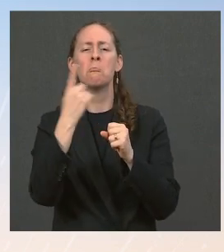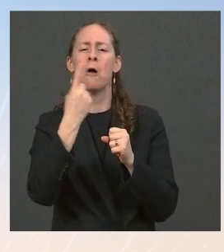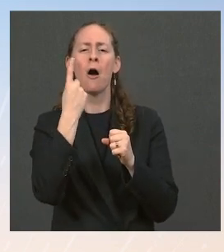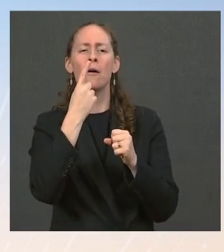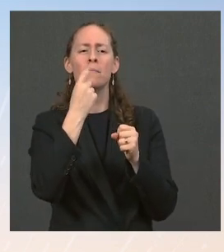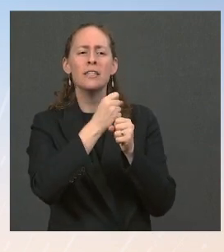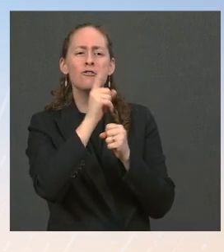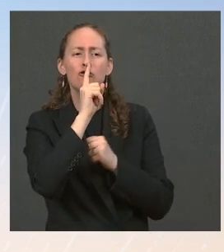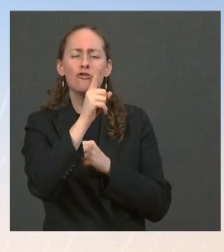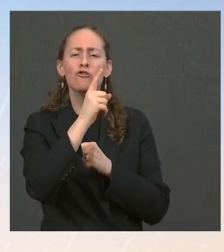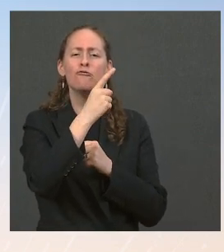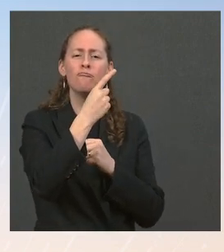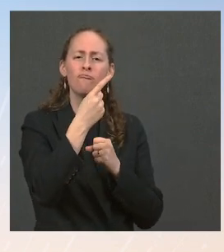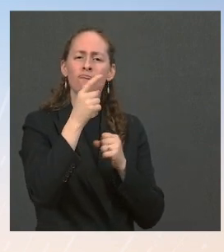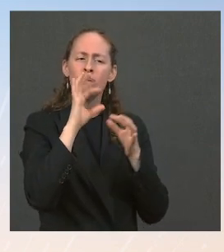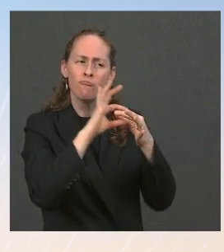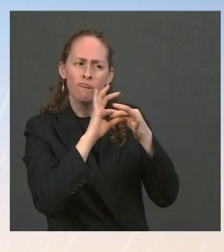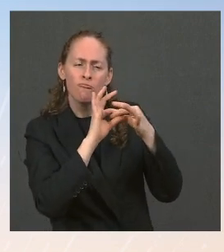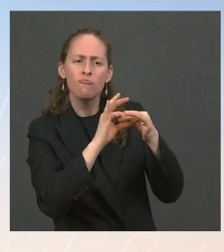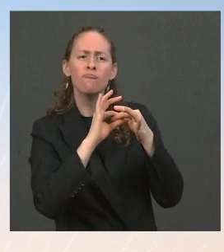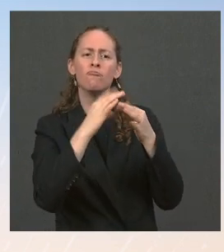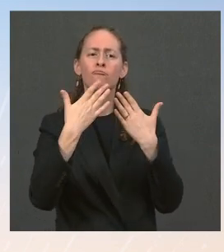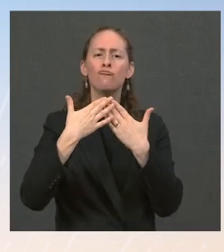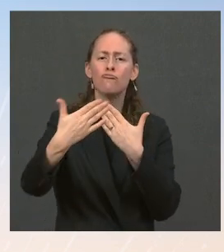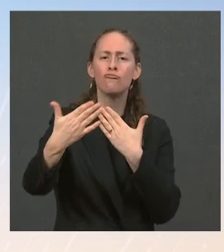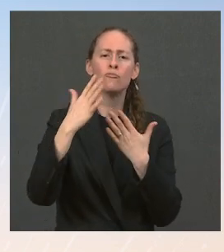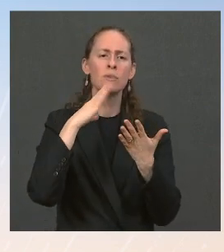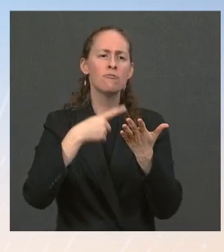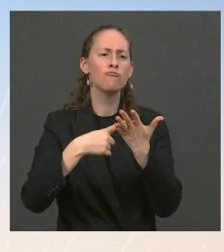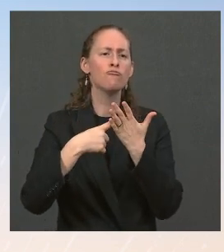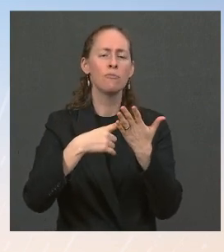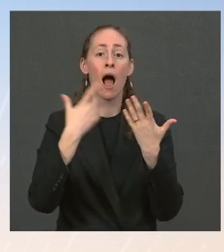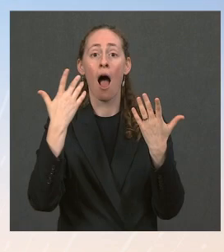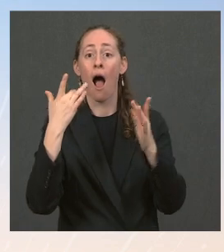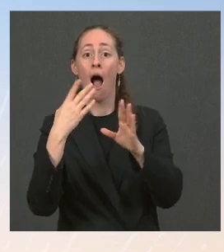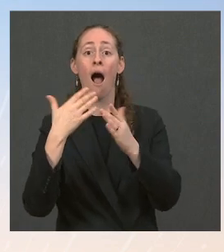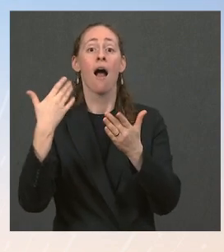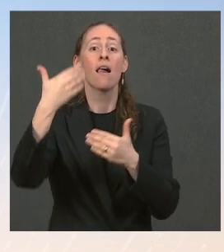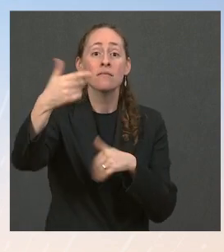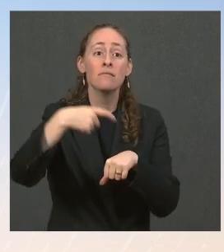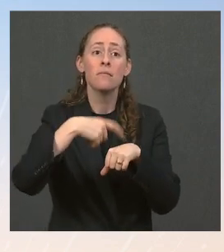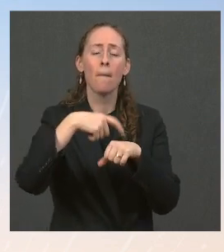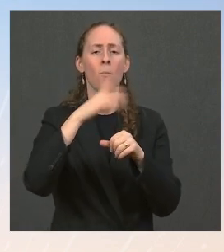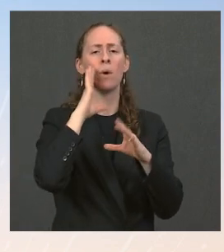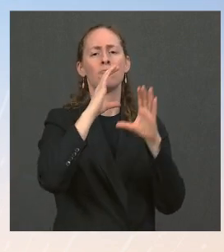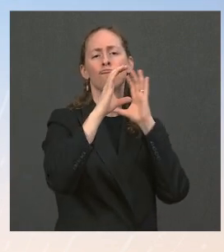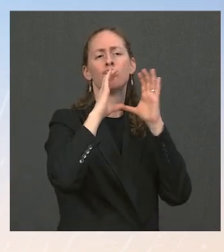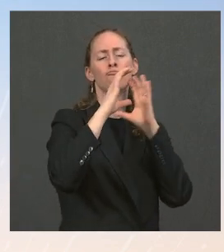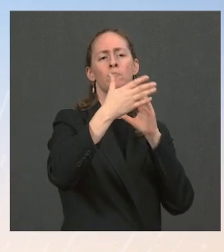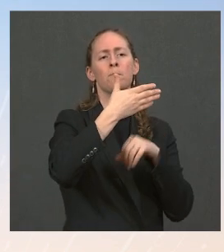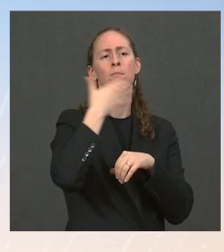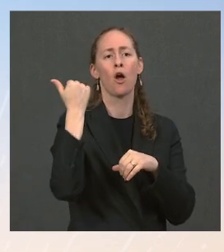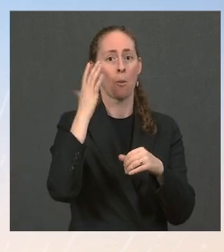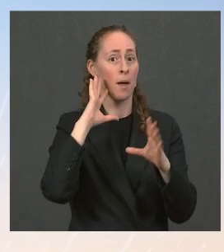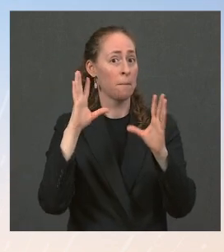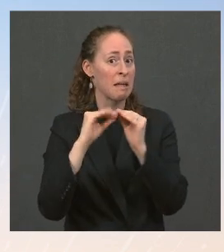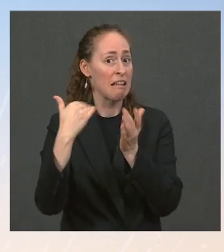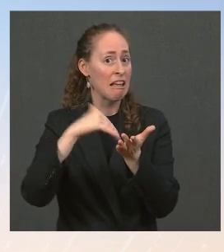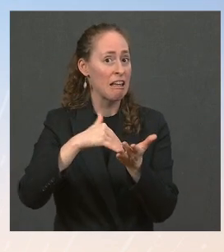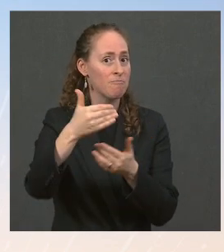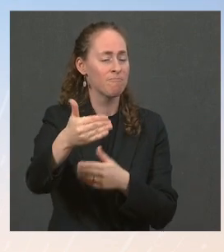is a consultation moving forward, close consultation, as is evidenced by their plans for a meeting in October. Quickly on the coronavirus